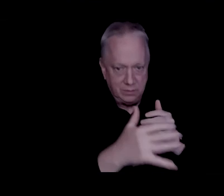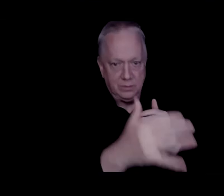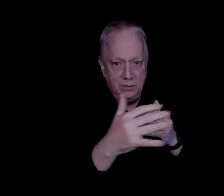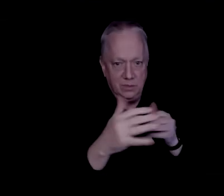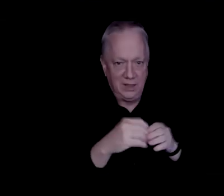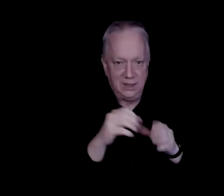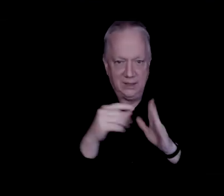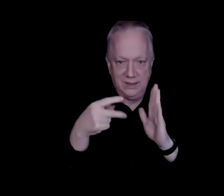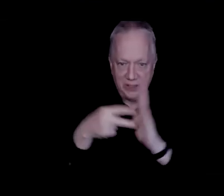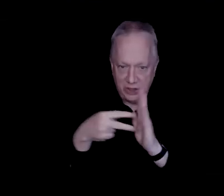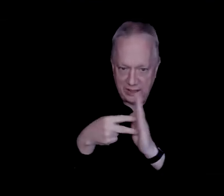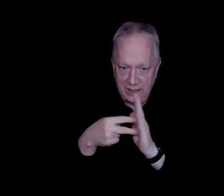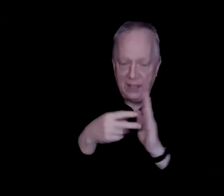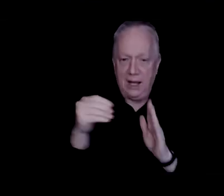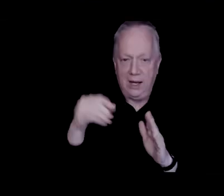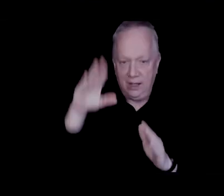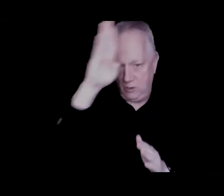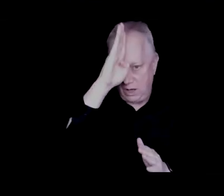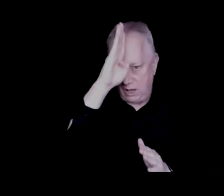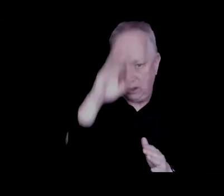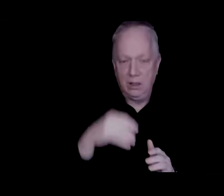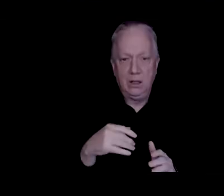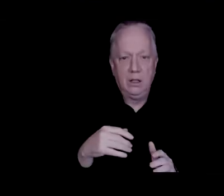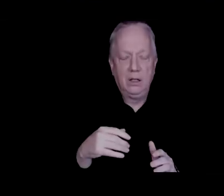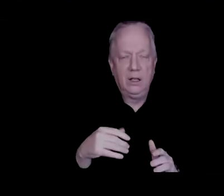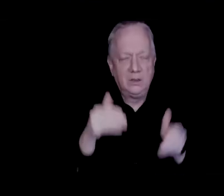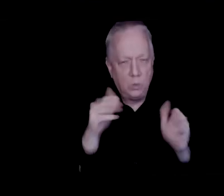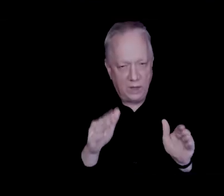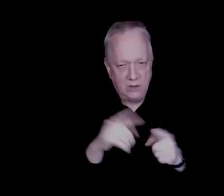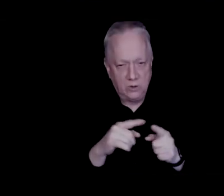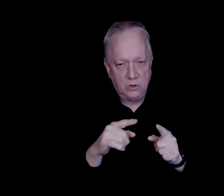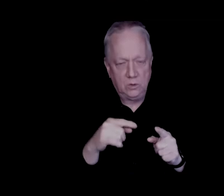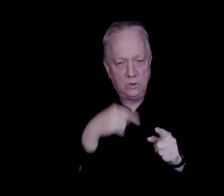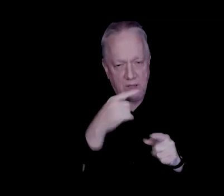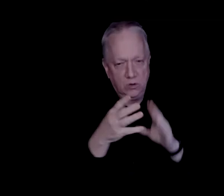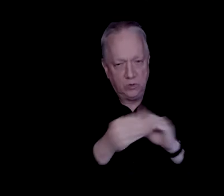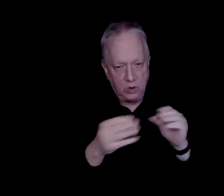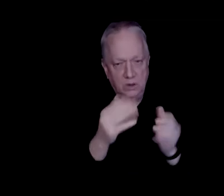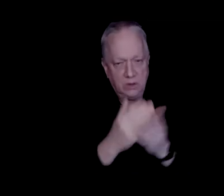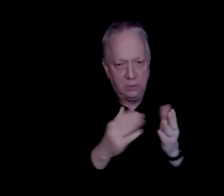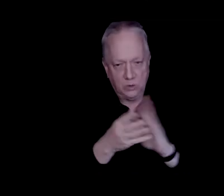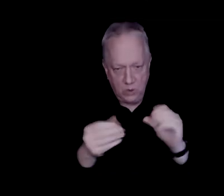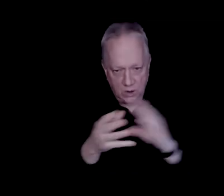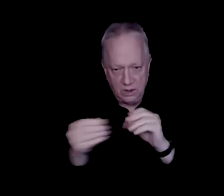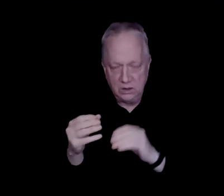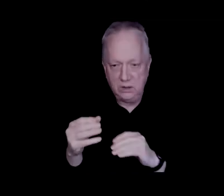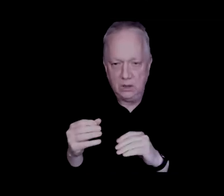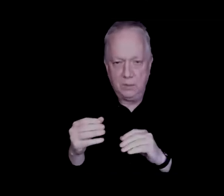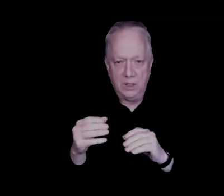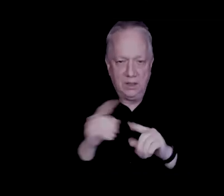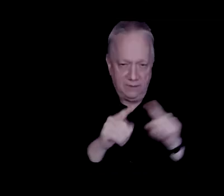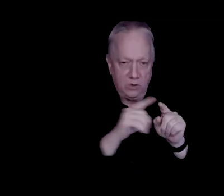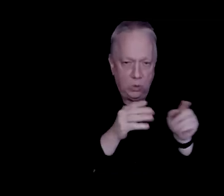Syria and in Iraq. And it's a way to tell the some story on a different